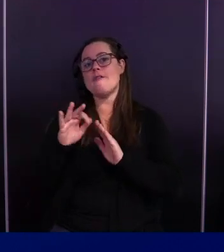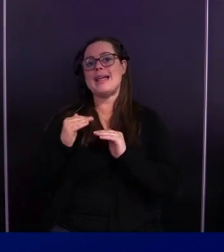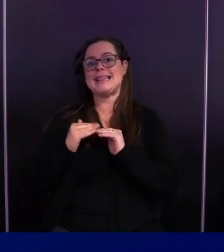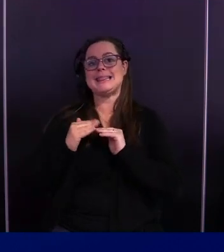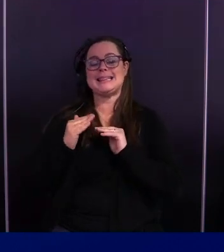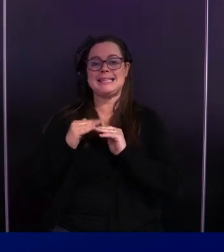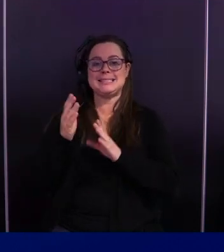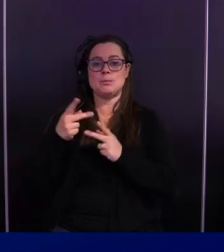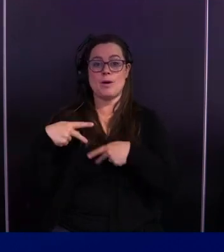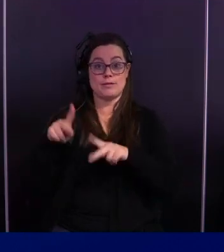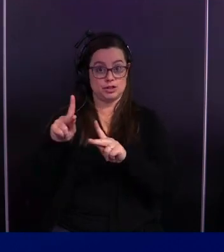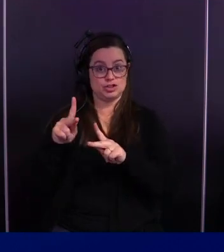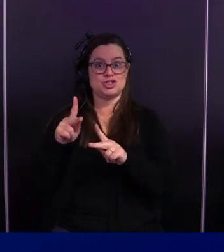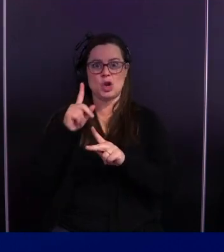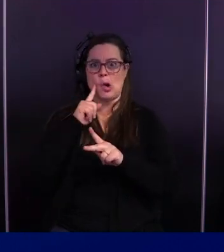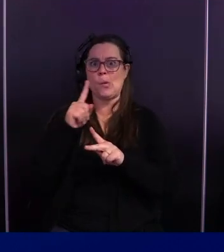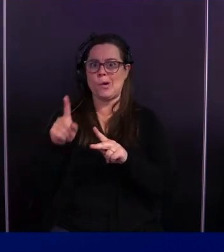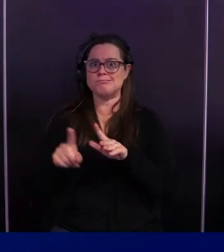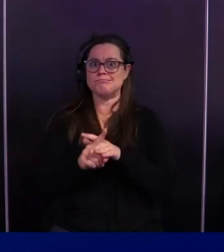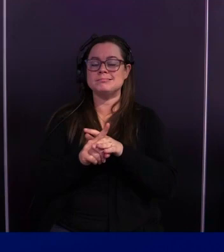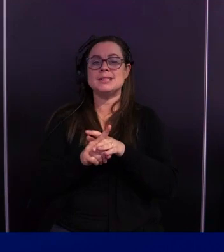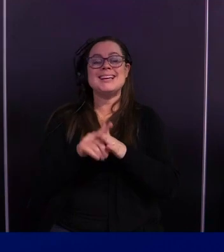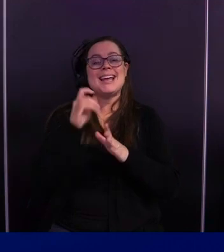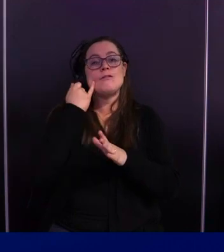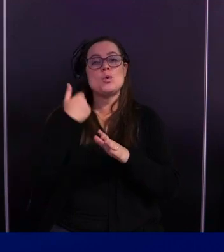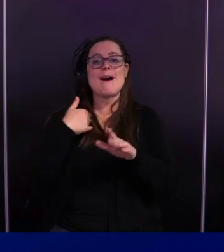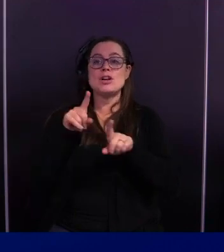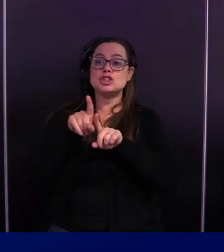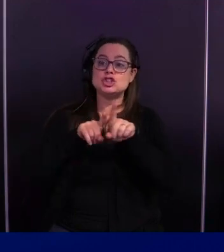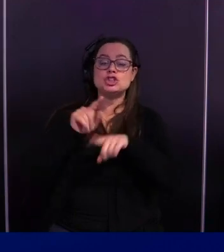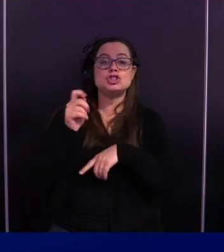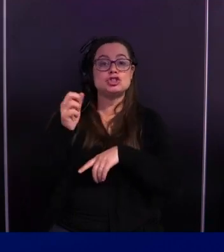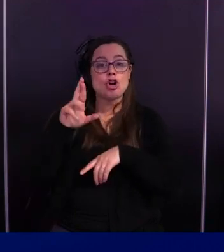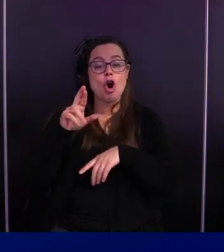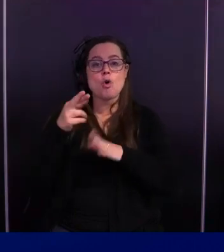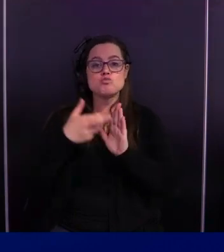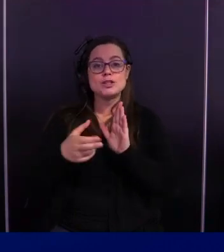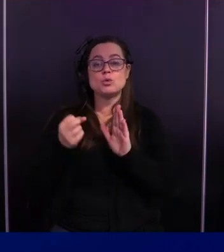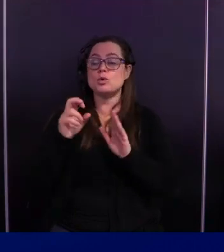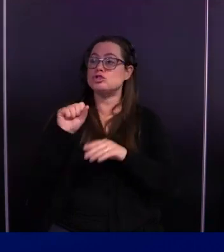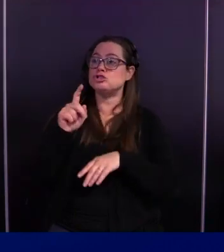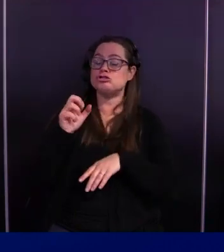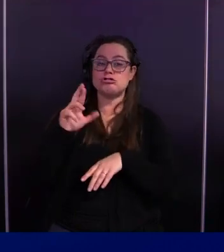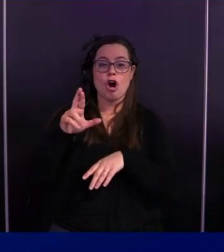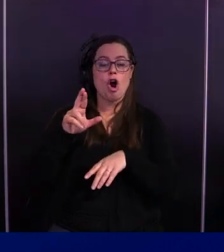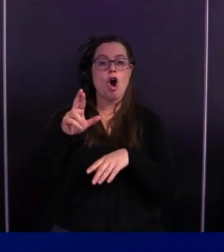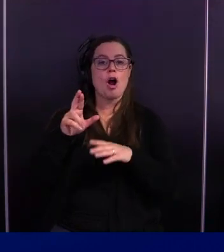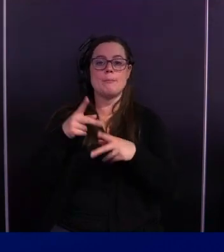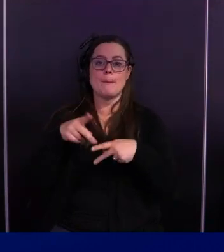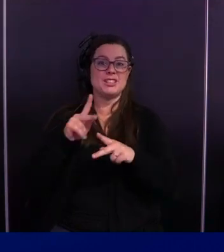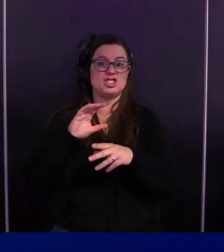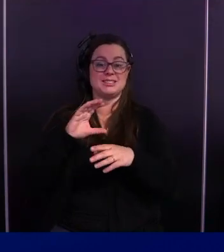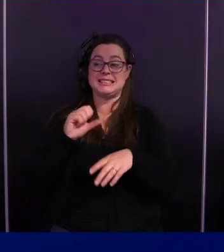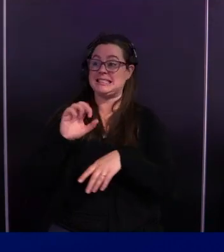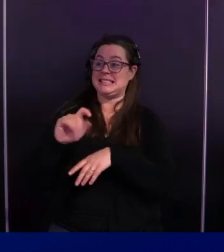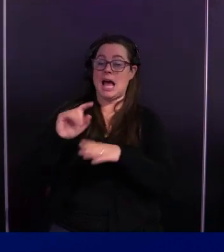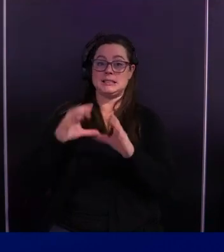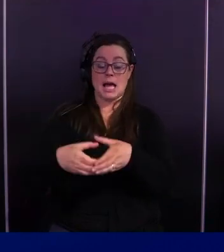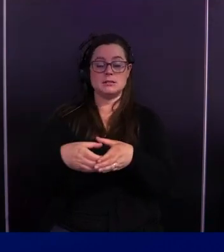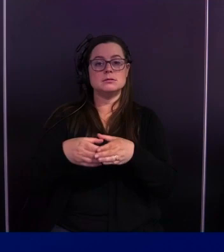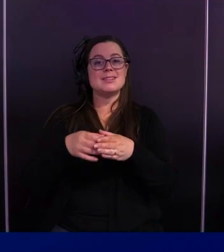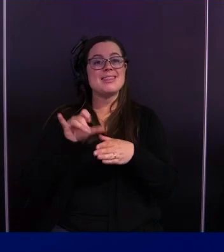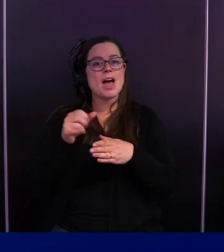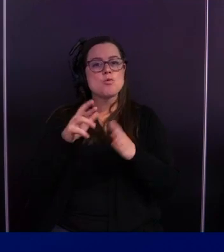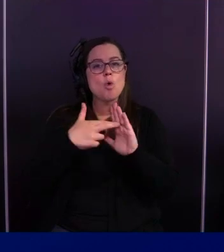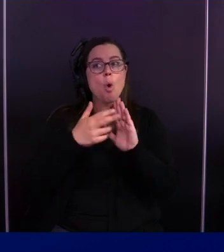if you have a star resource or star policy permission set, then whatever service that role